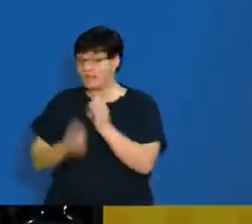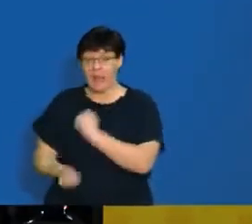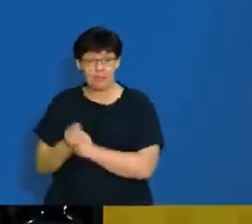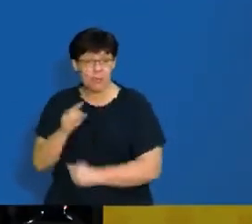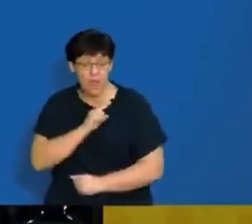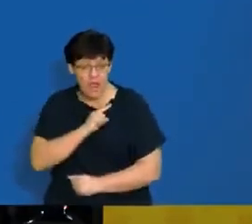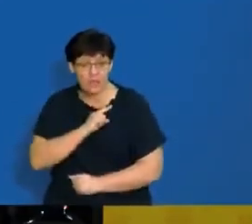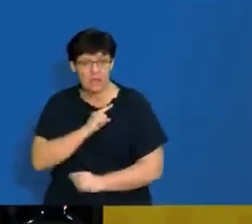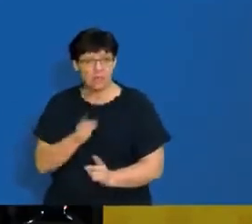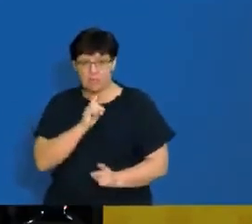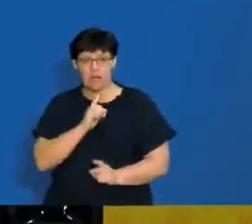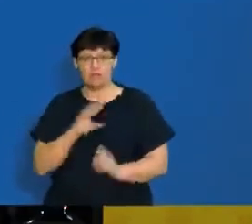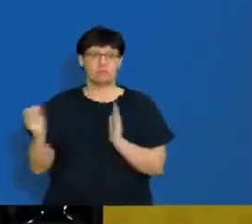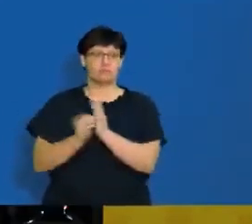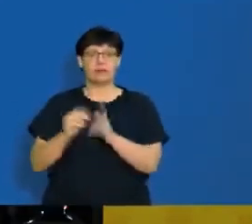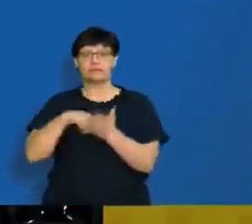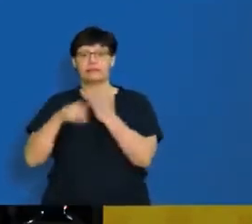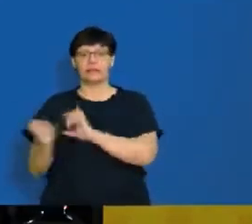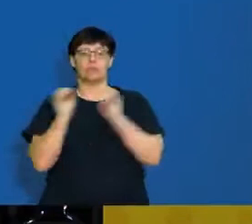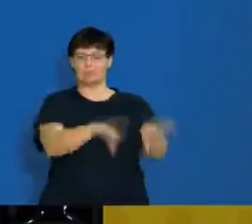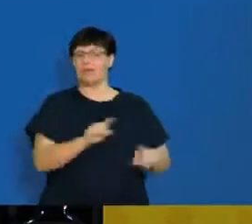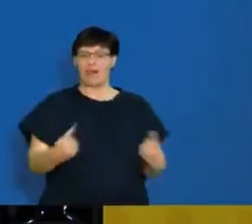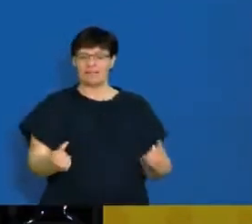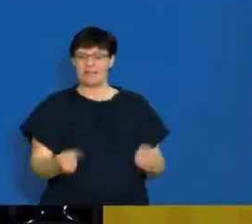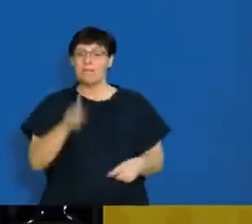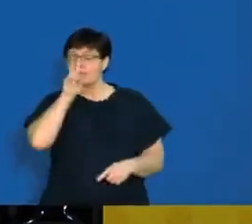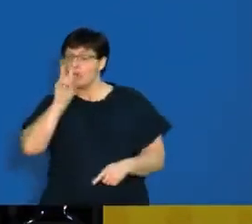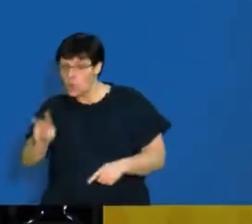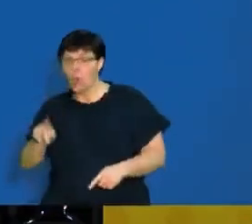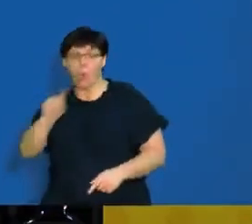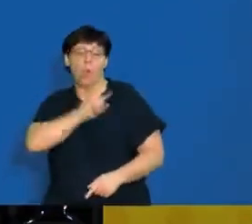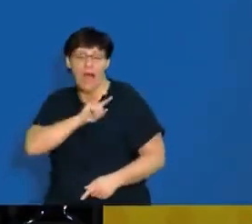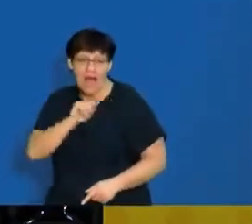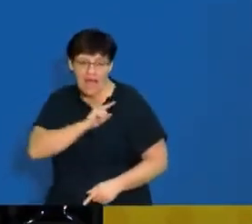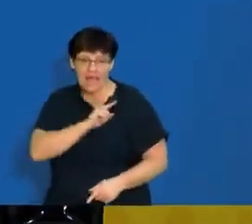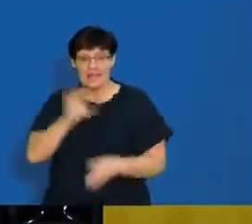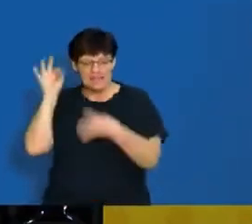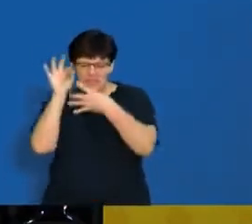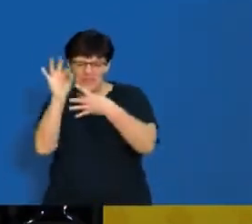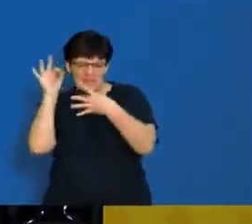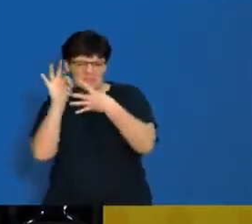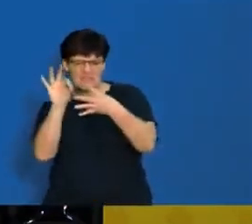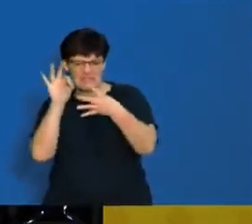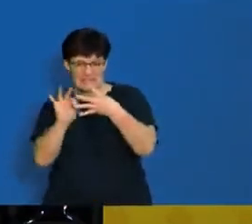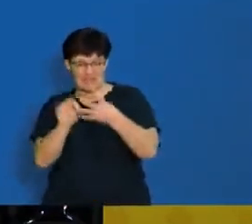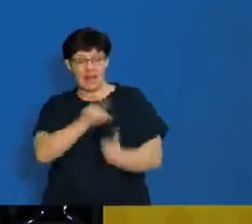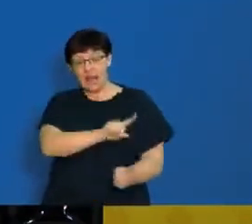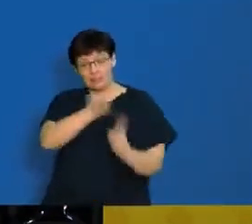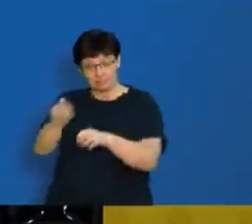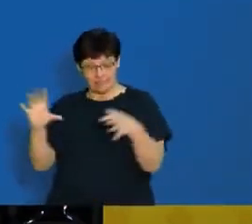you can't answer that by just giving a date. You have to look for the specific thing that the